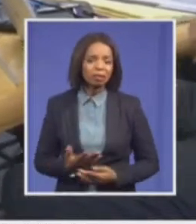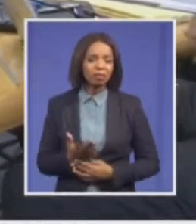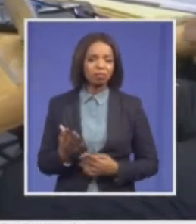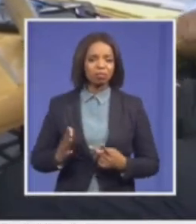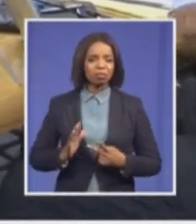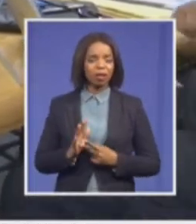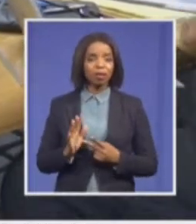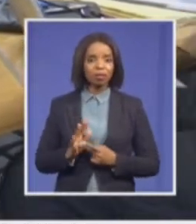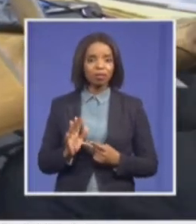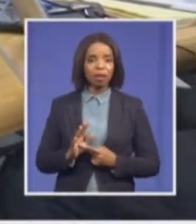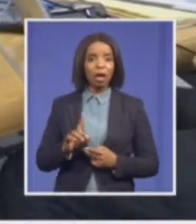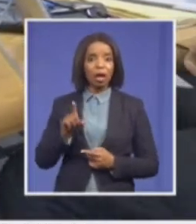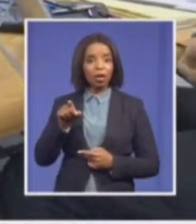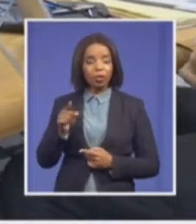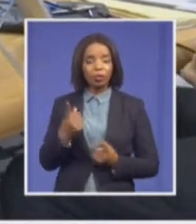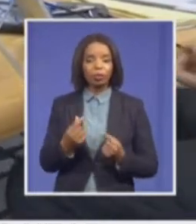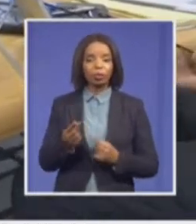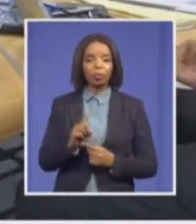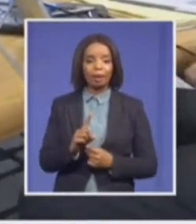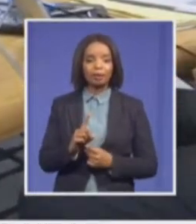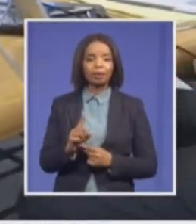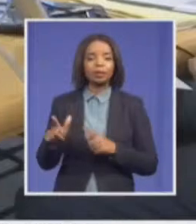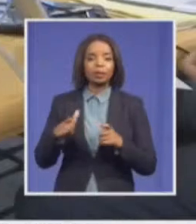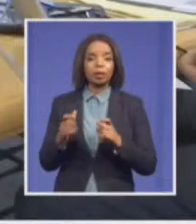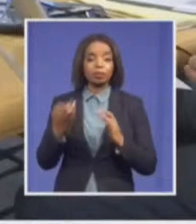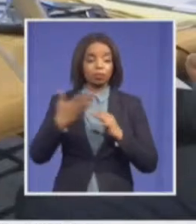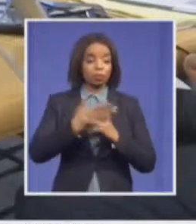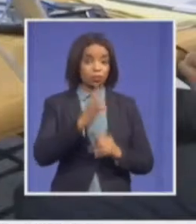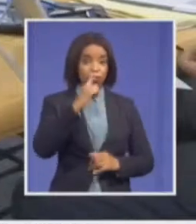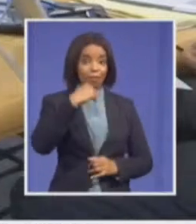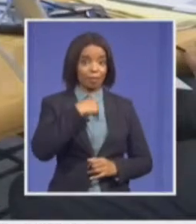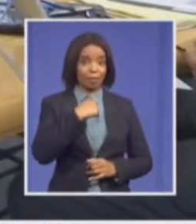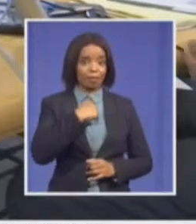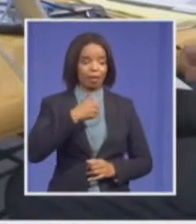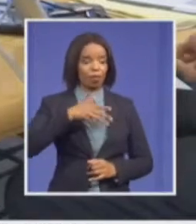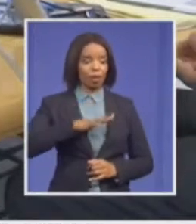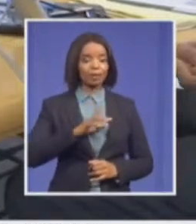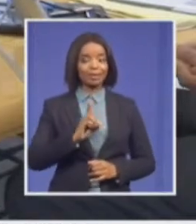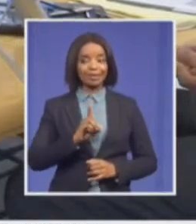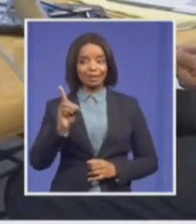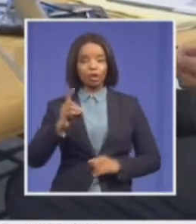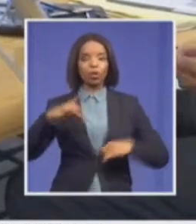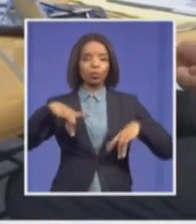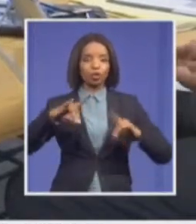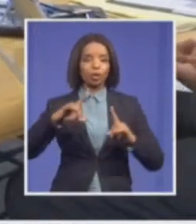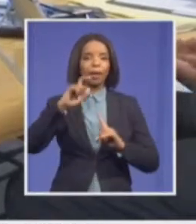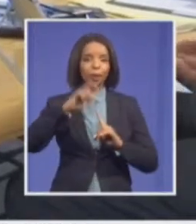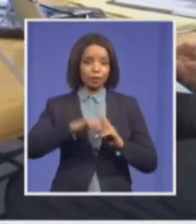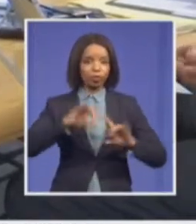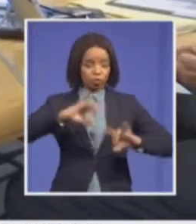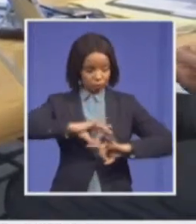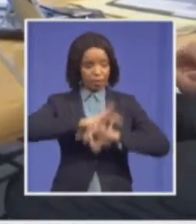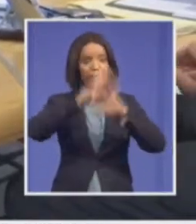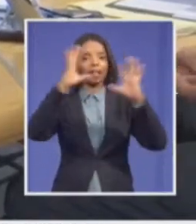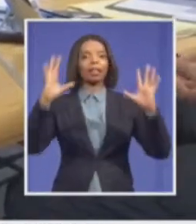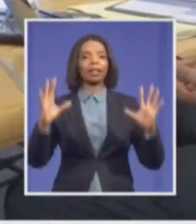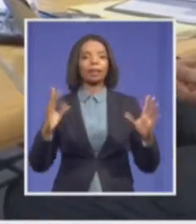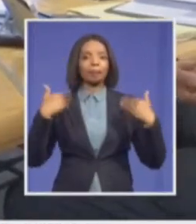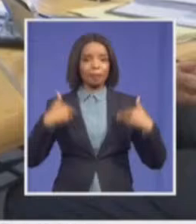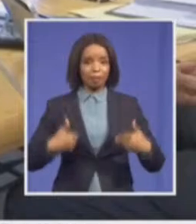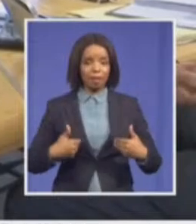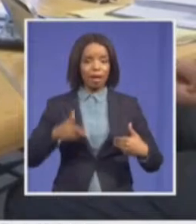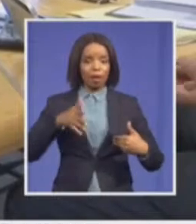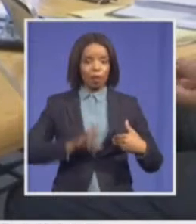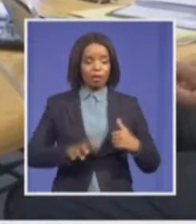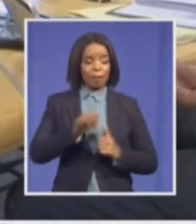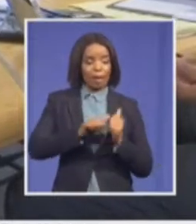to, for the benefit of the chairperson, I want us to circle back to this line where the GCEO says,